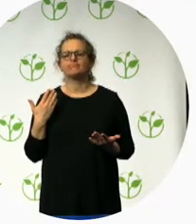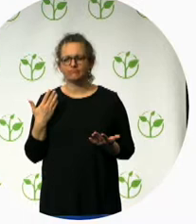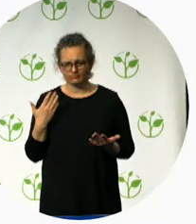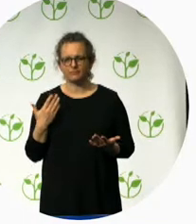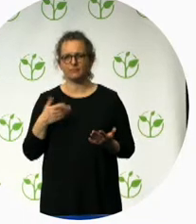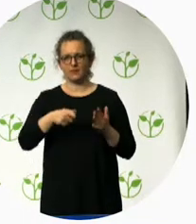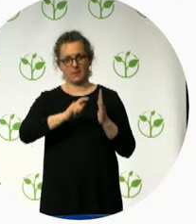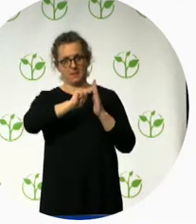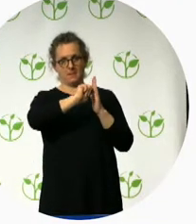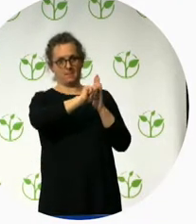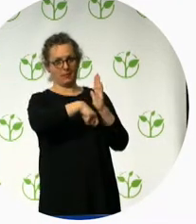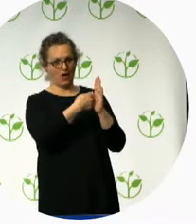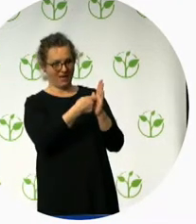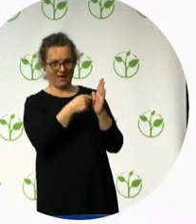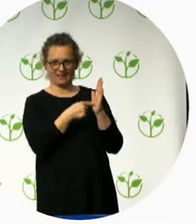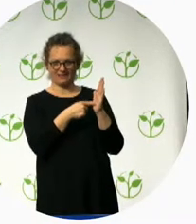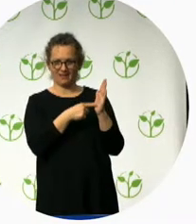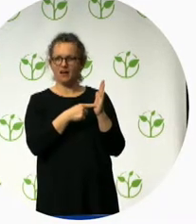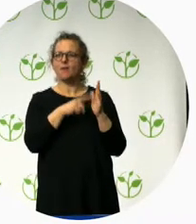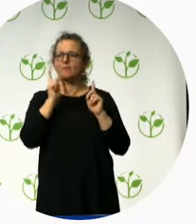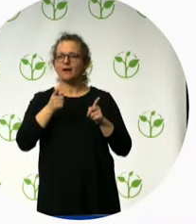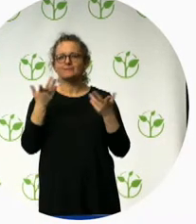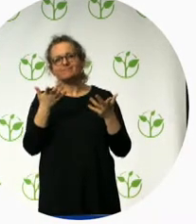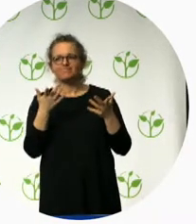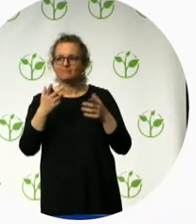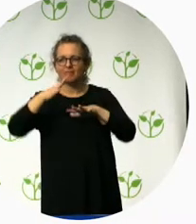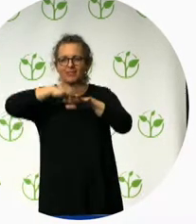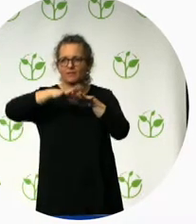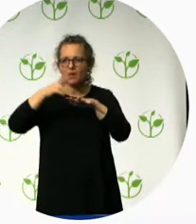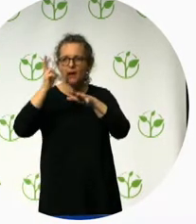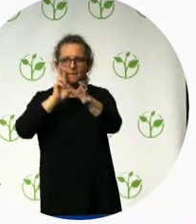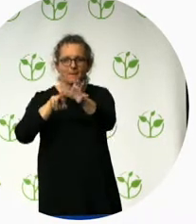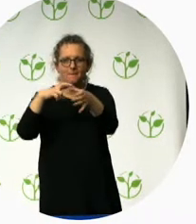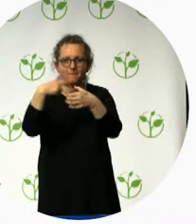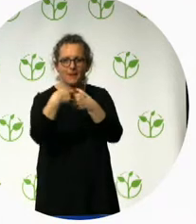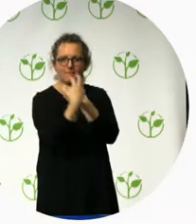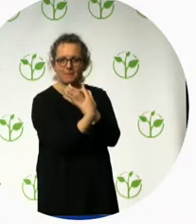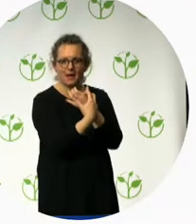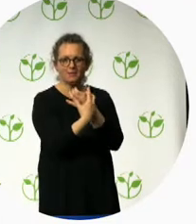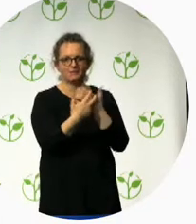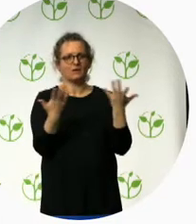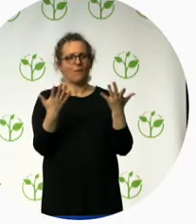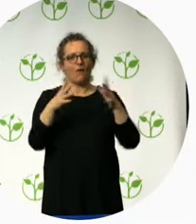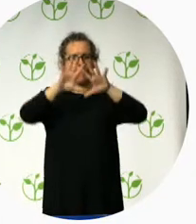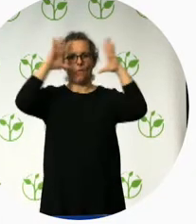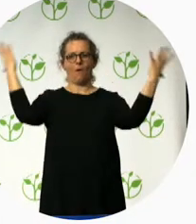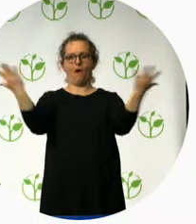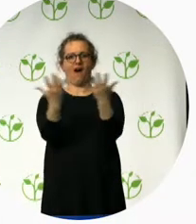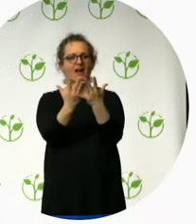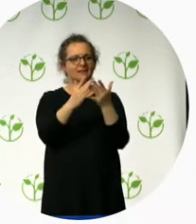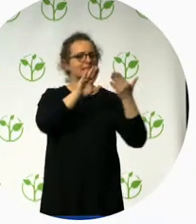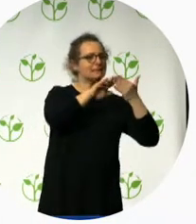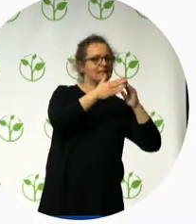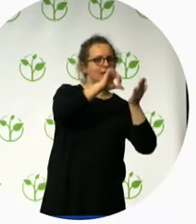And we have, and then the project has gained recognition because of that. But then one of the